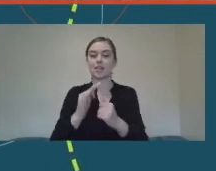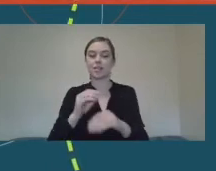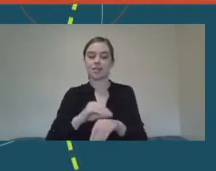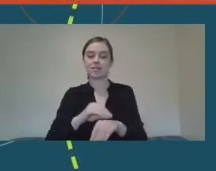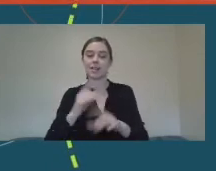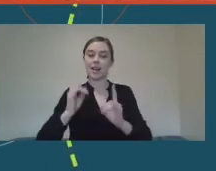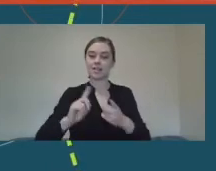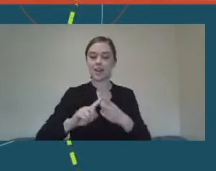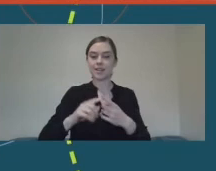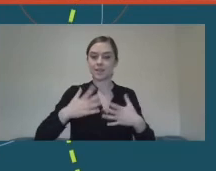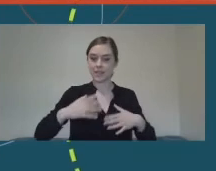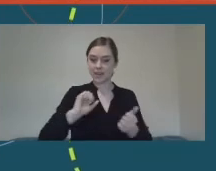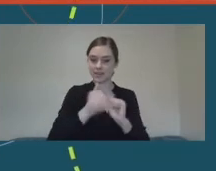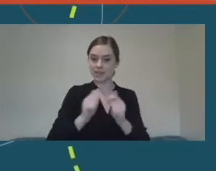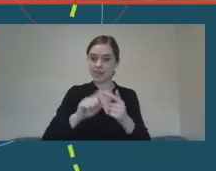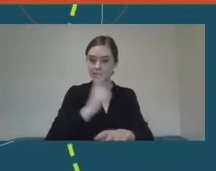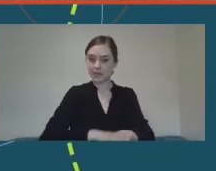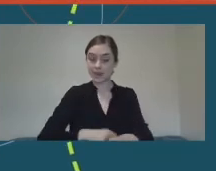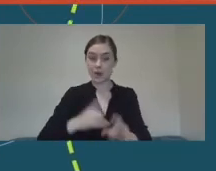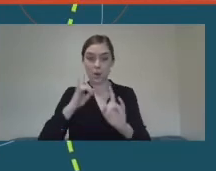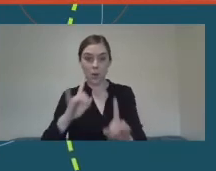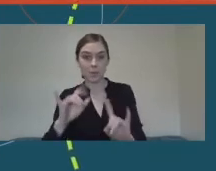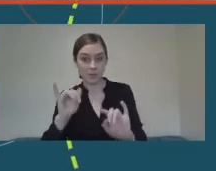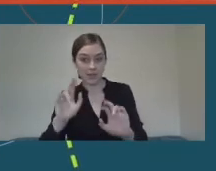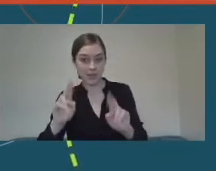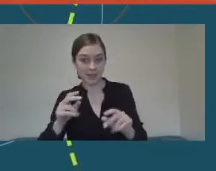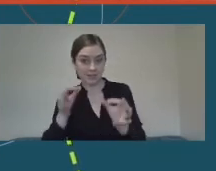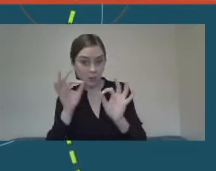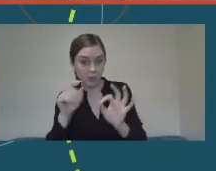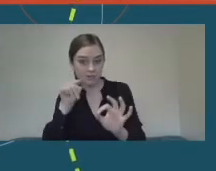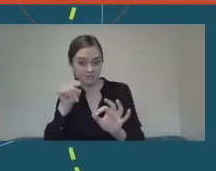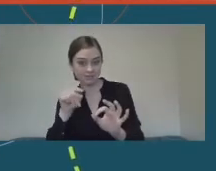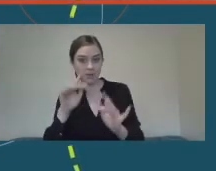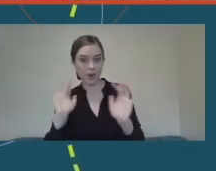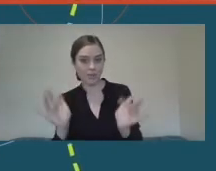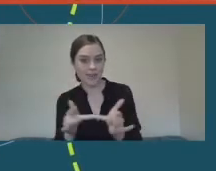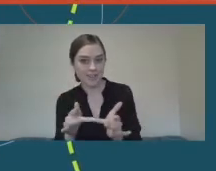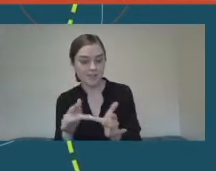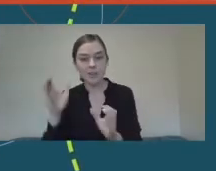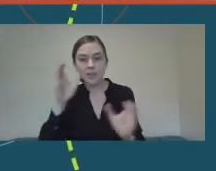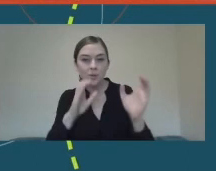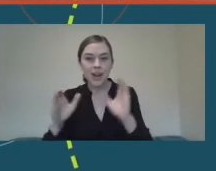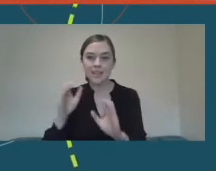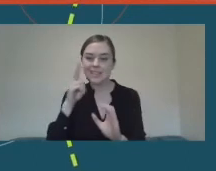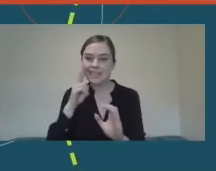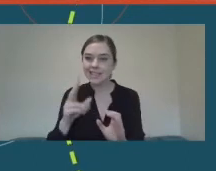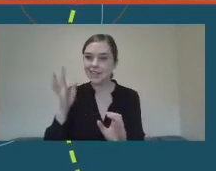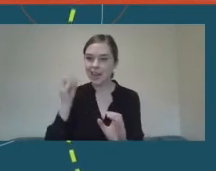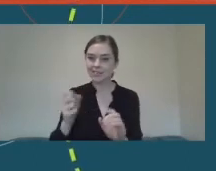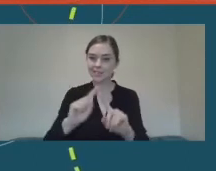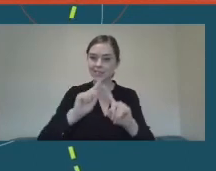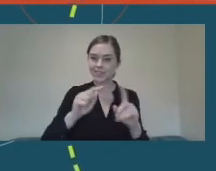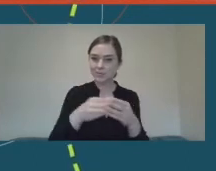chance after the conference to get on the NCPAD website and to look around and see if there are things that you can use to help build out